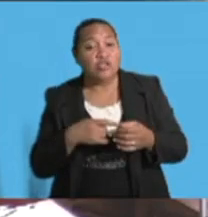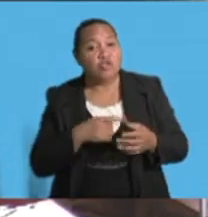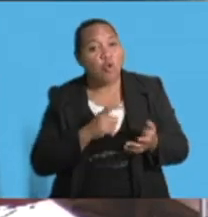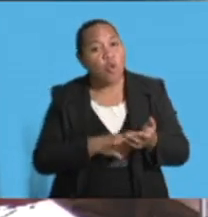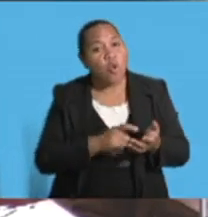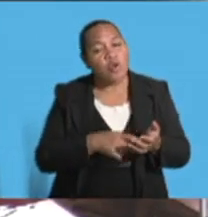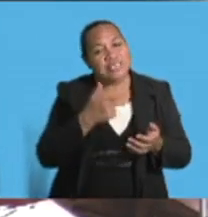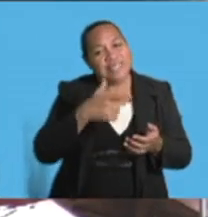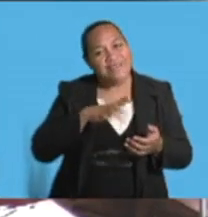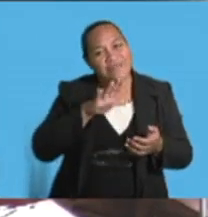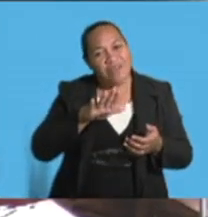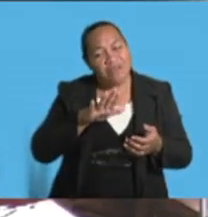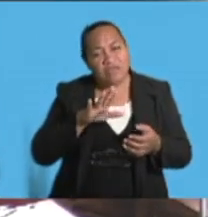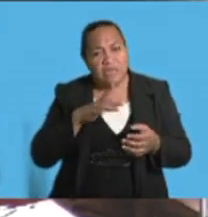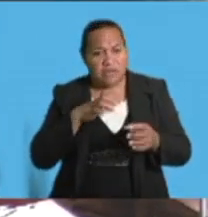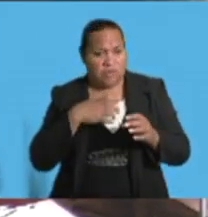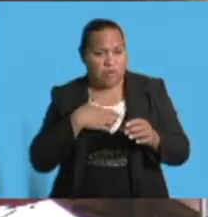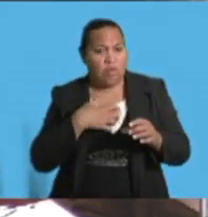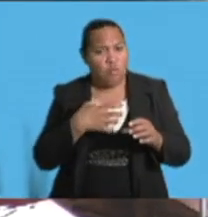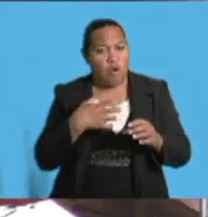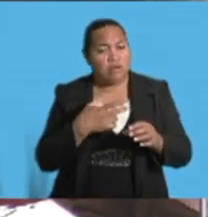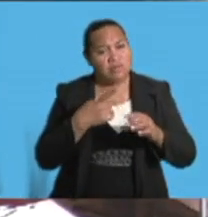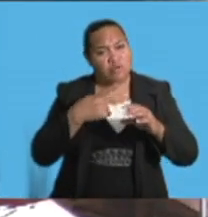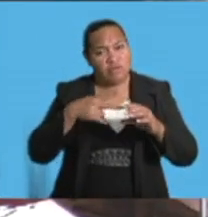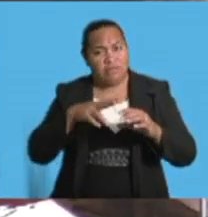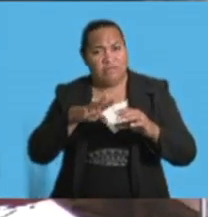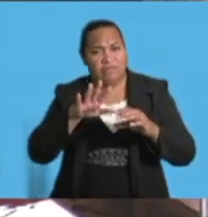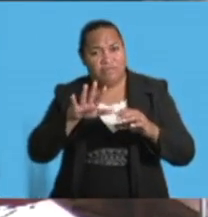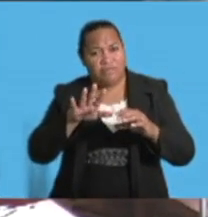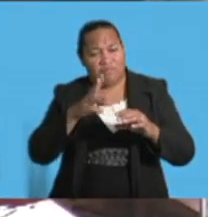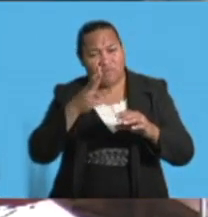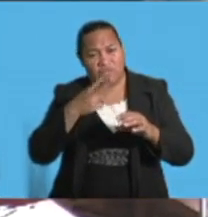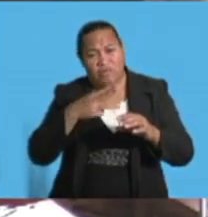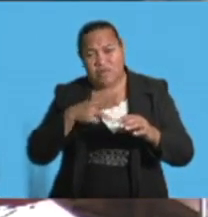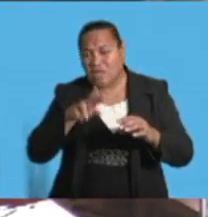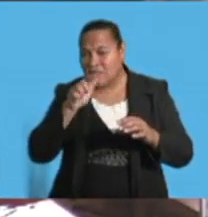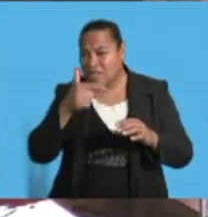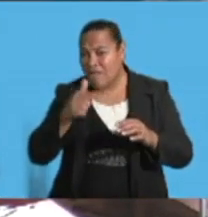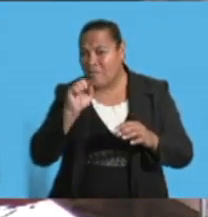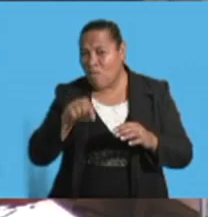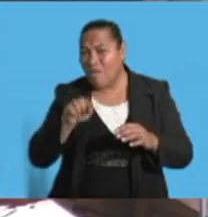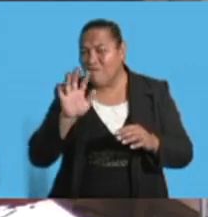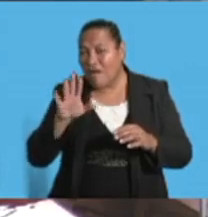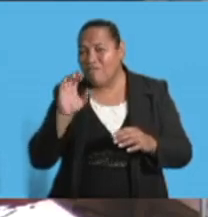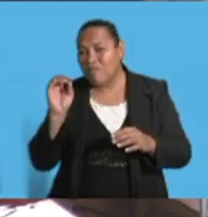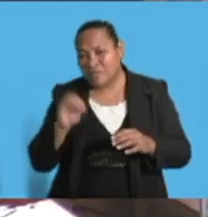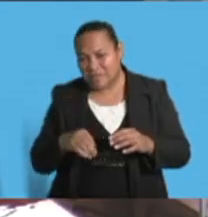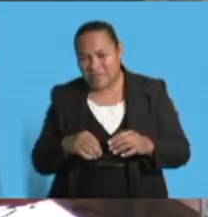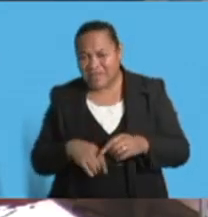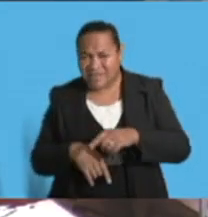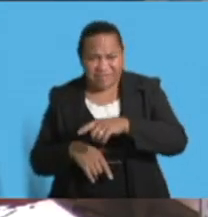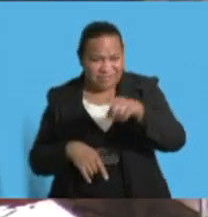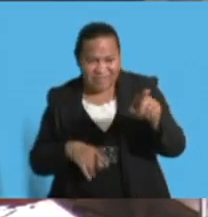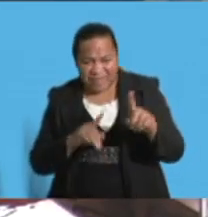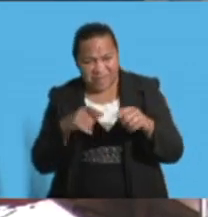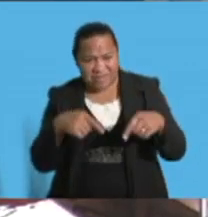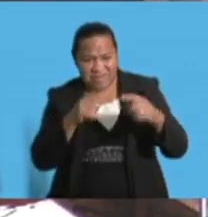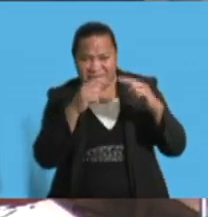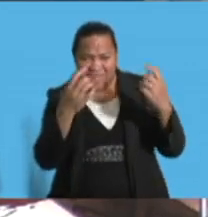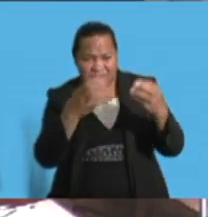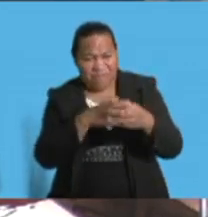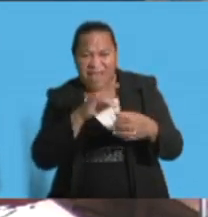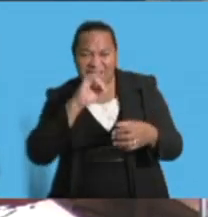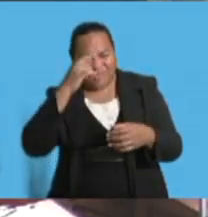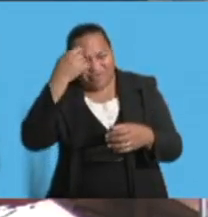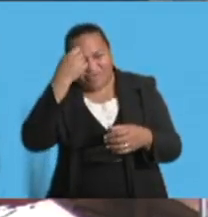$75, which is $25 more than $50, your debt to GDP ratio is only 37.5%. That is what the opposition can't get. One